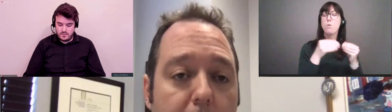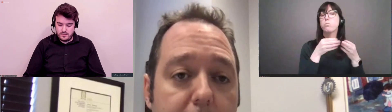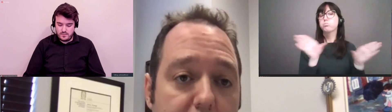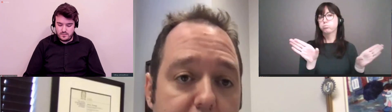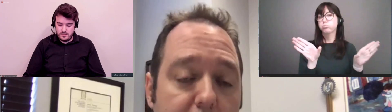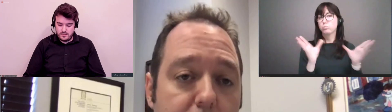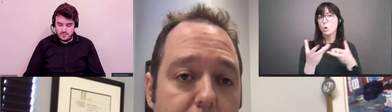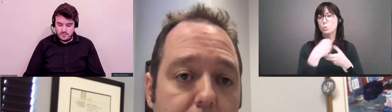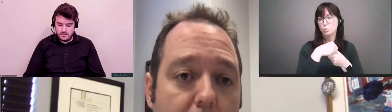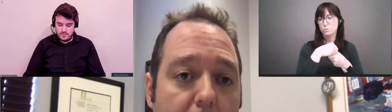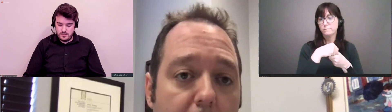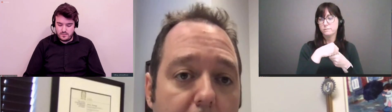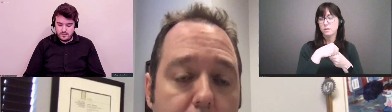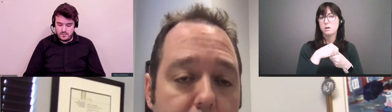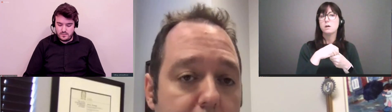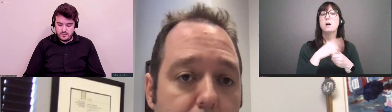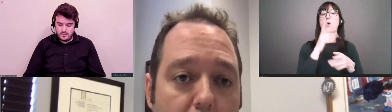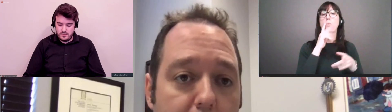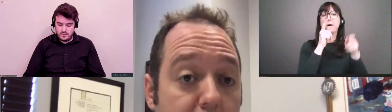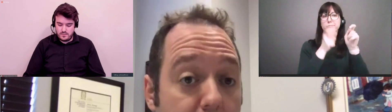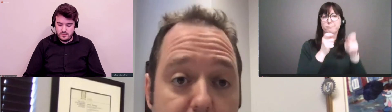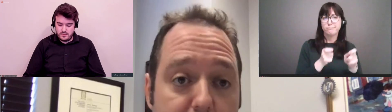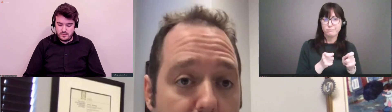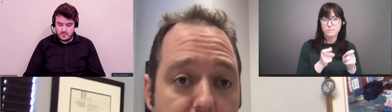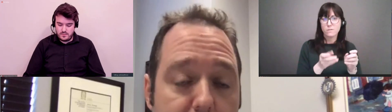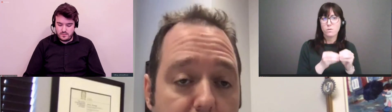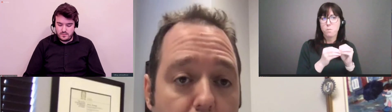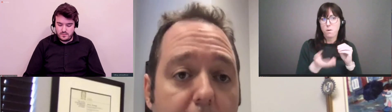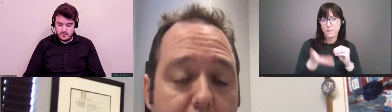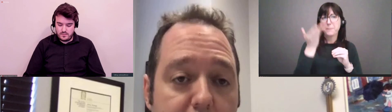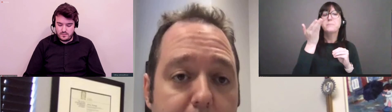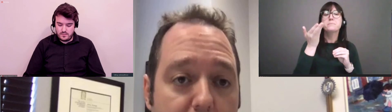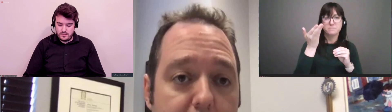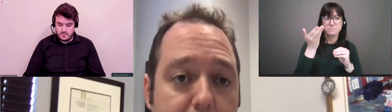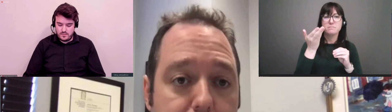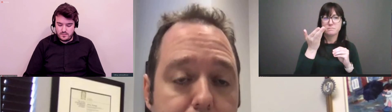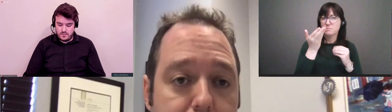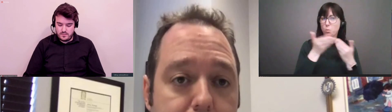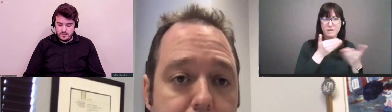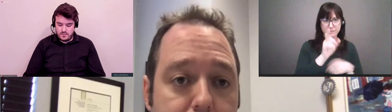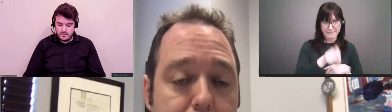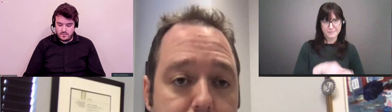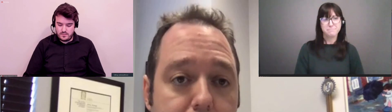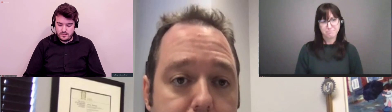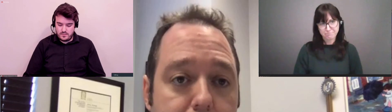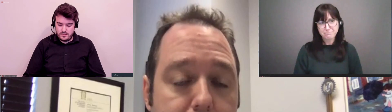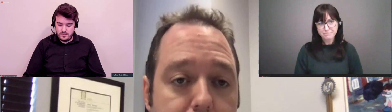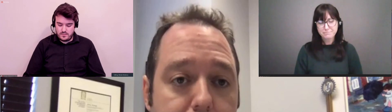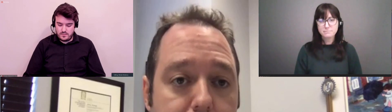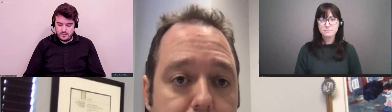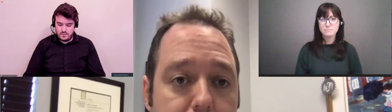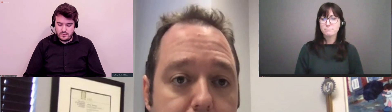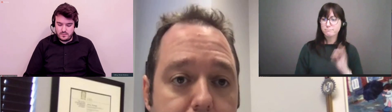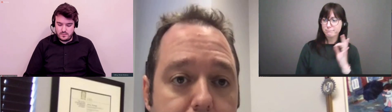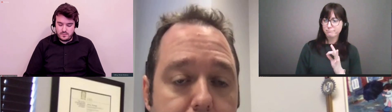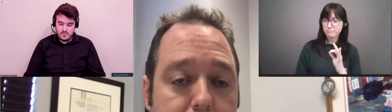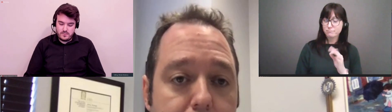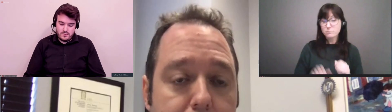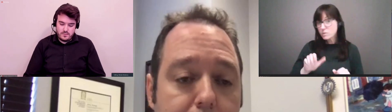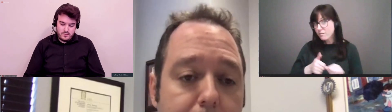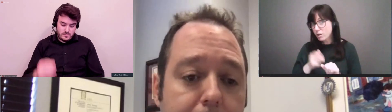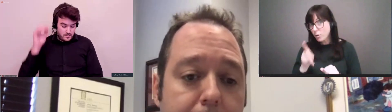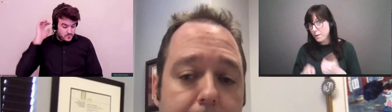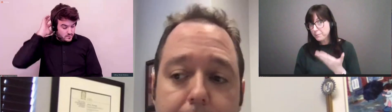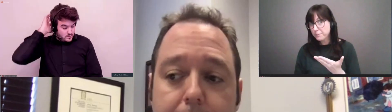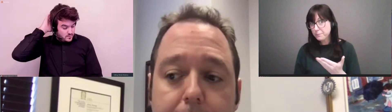be adjusting to increase the swabbing to meet the demand, whatever the demand is. Great. Is there a follow-up question